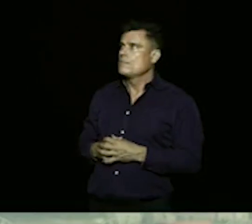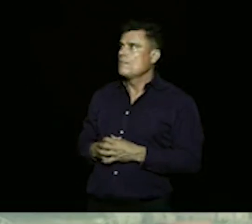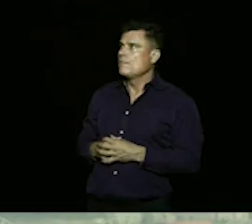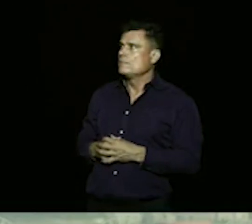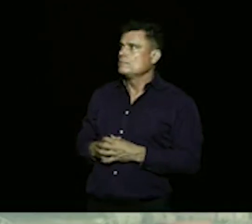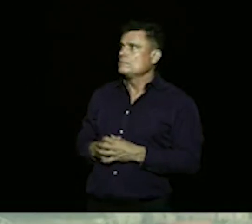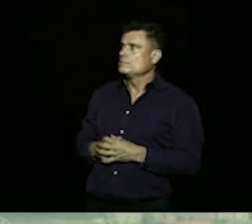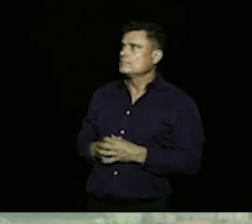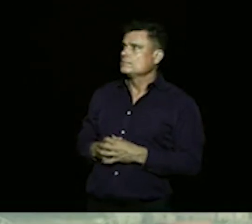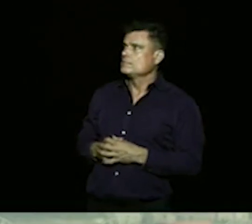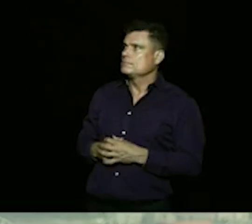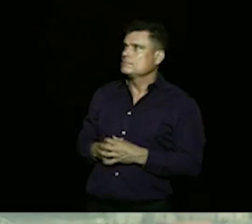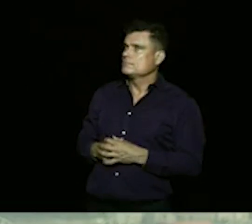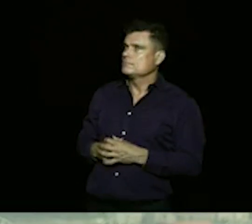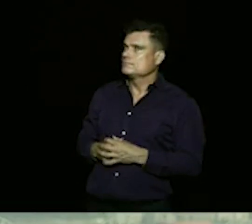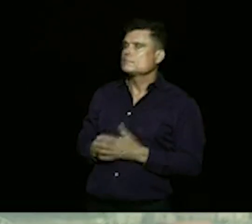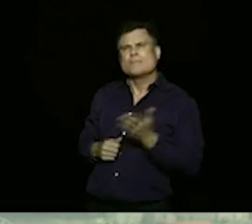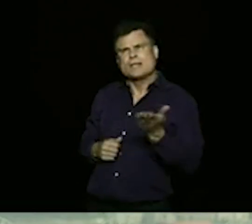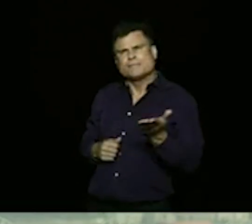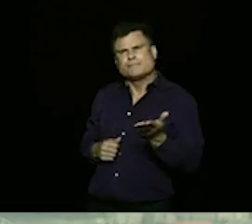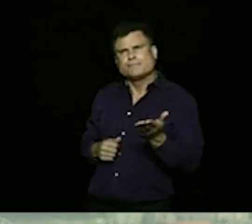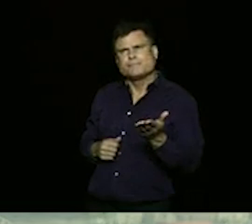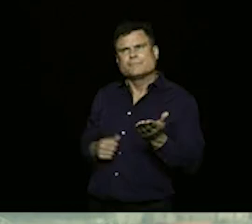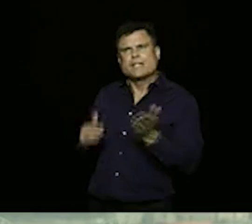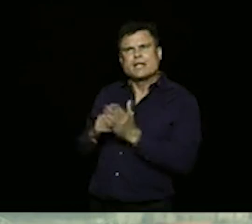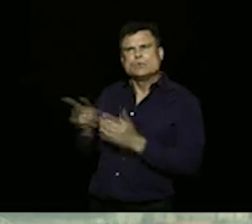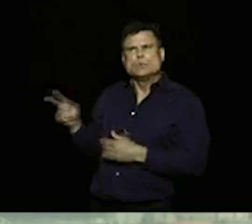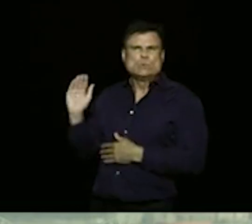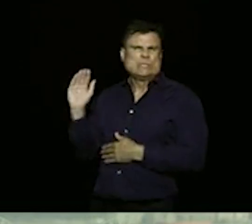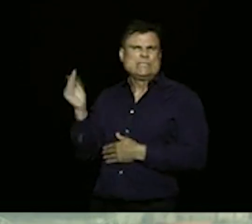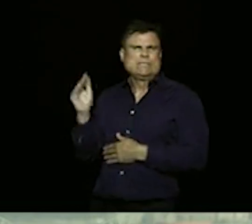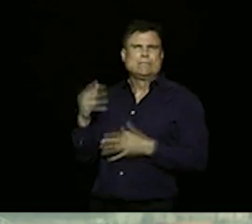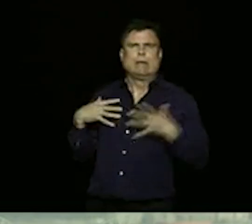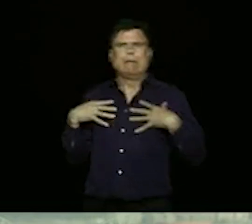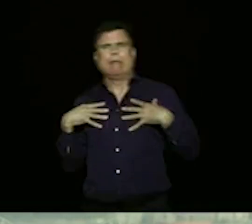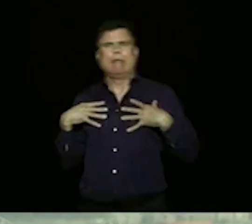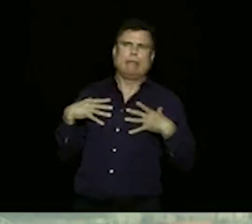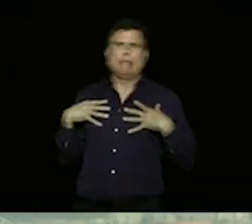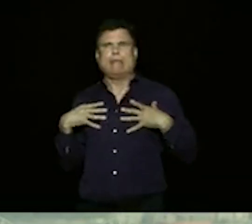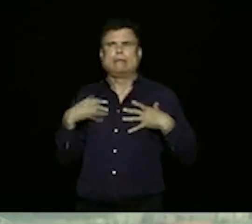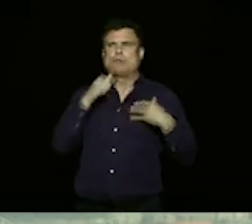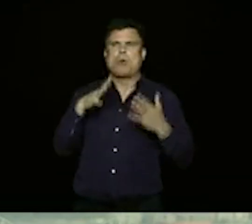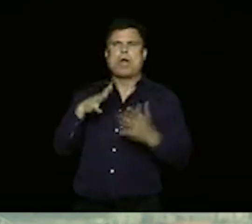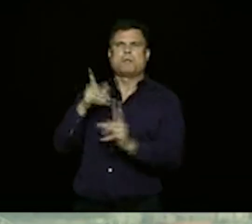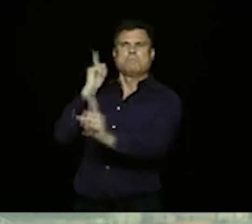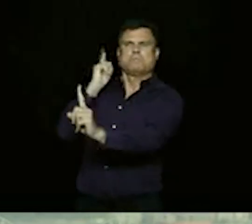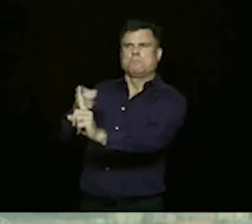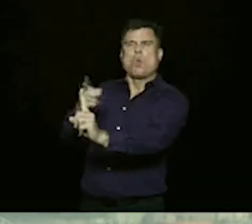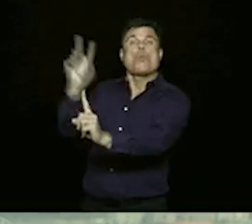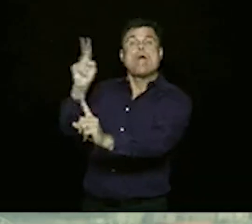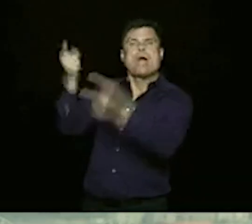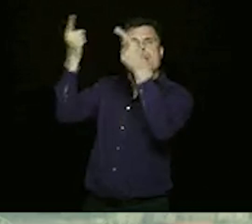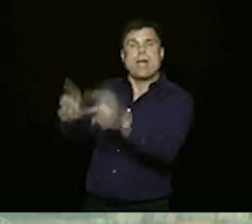health authority where these games were playing out in the ER room or rooms. Because